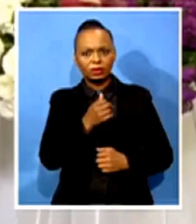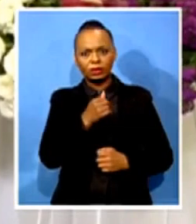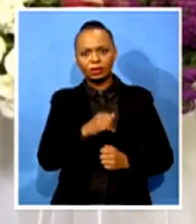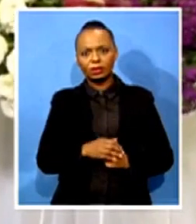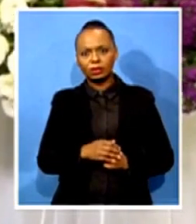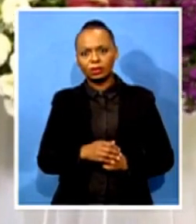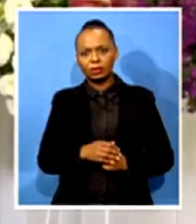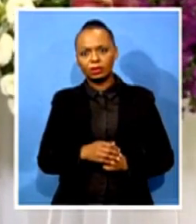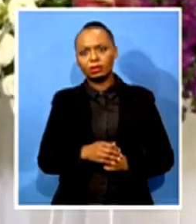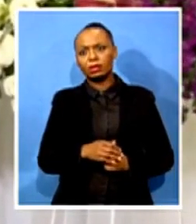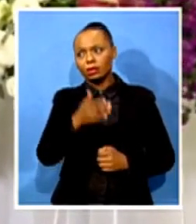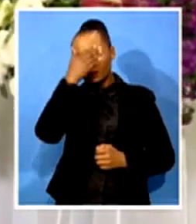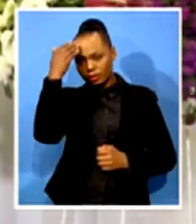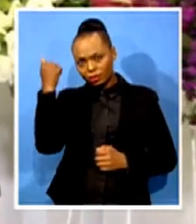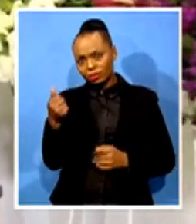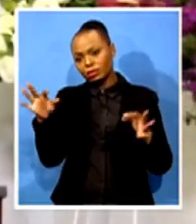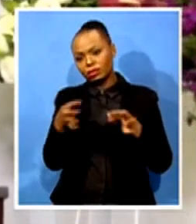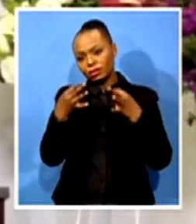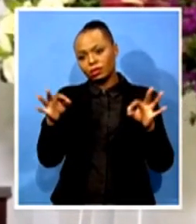Hamba